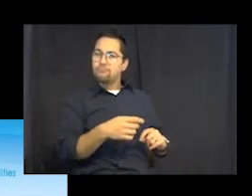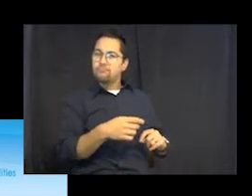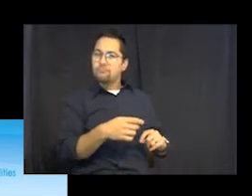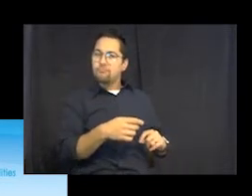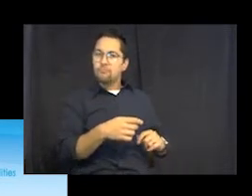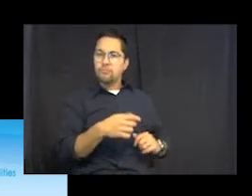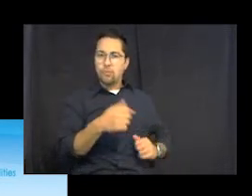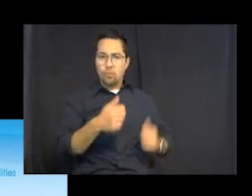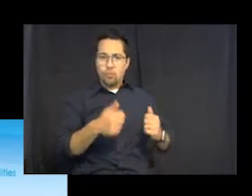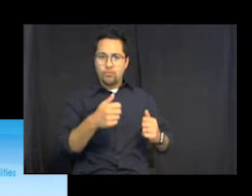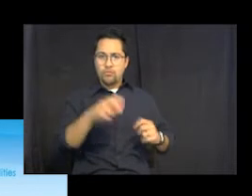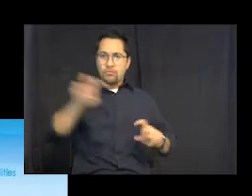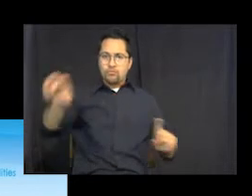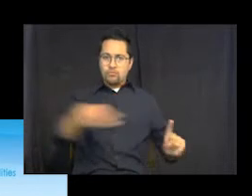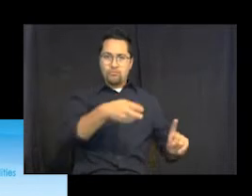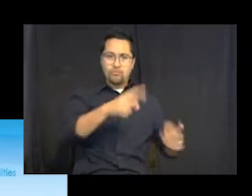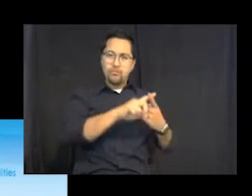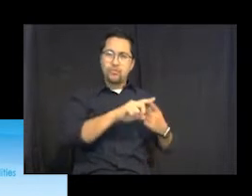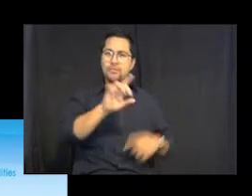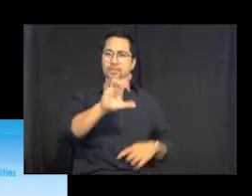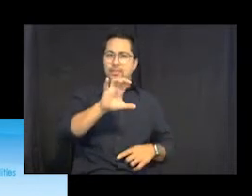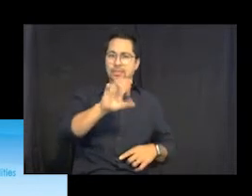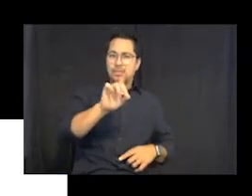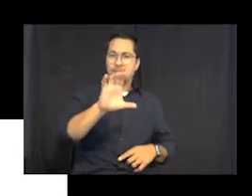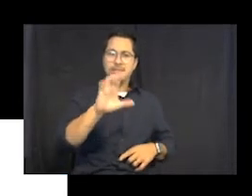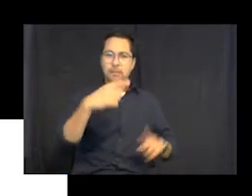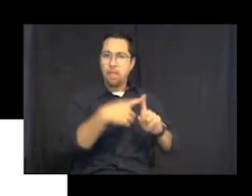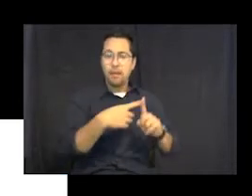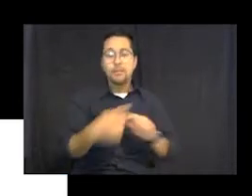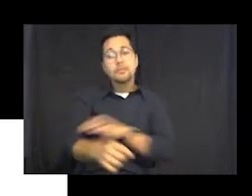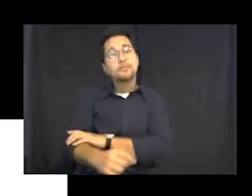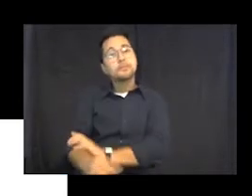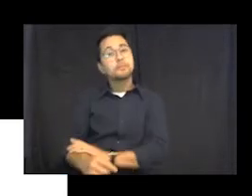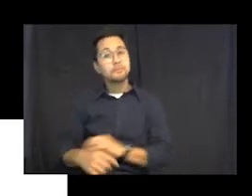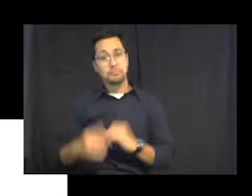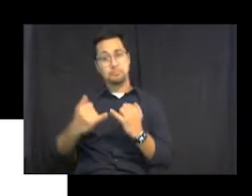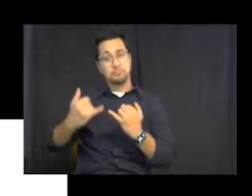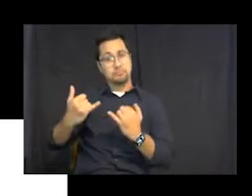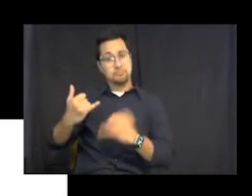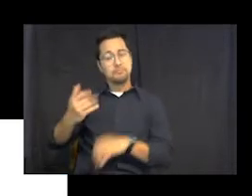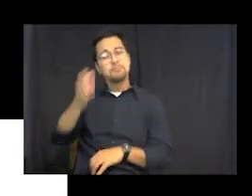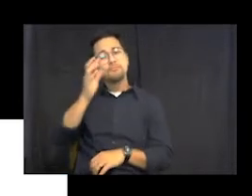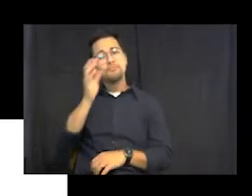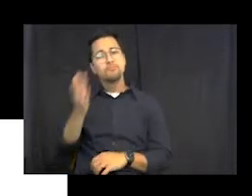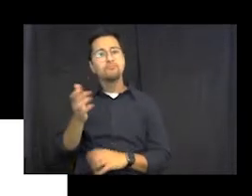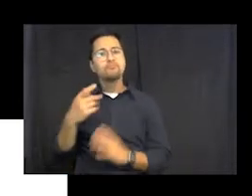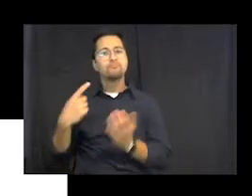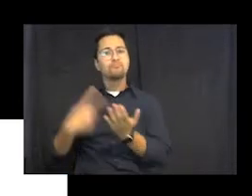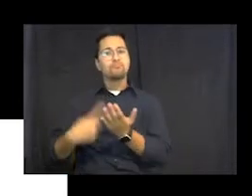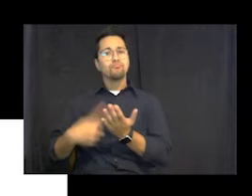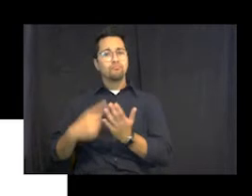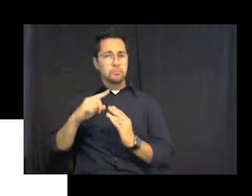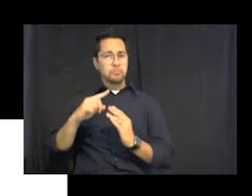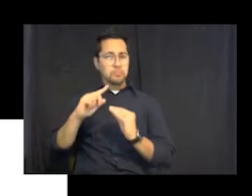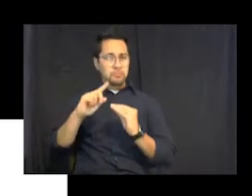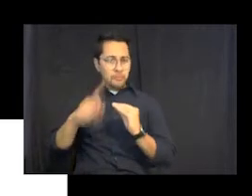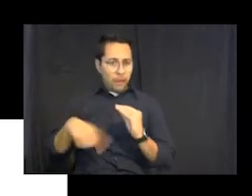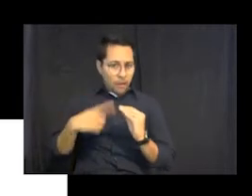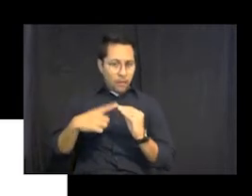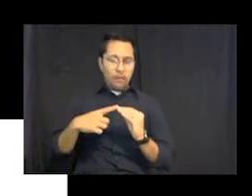switch to CDC Plus. So today we are going to talk about